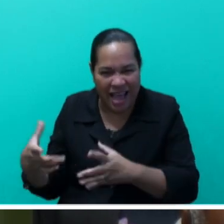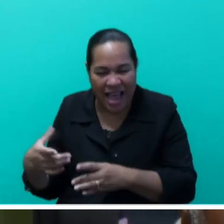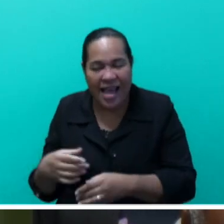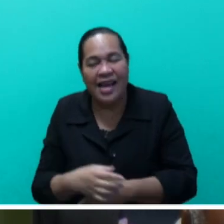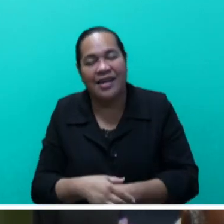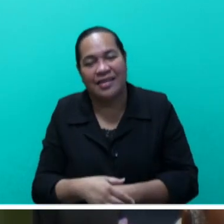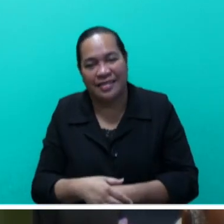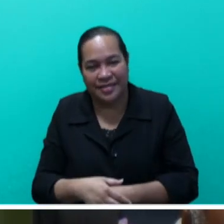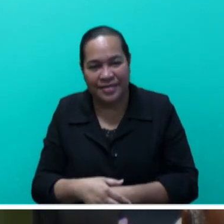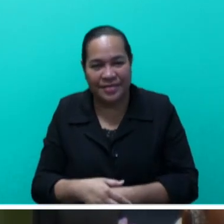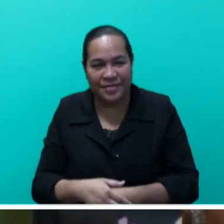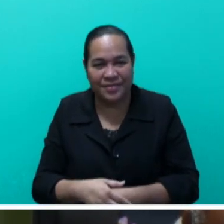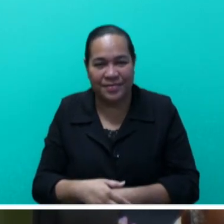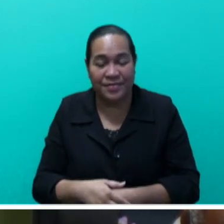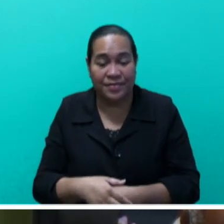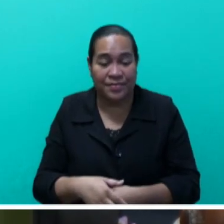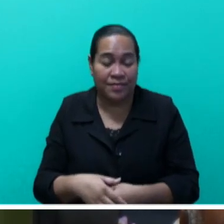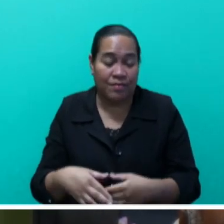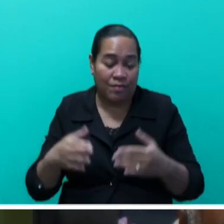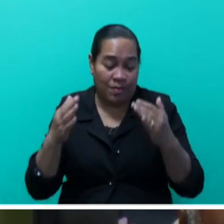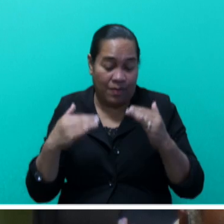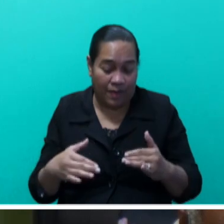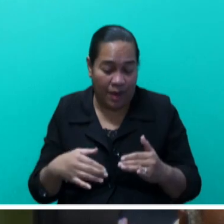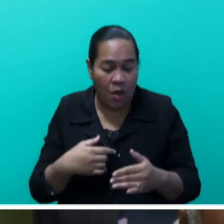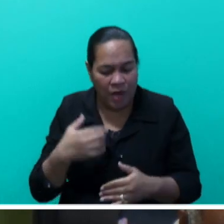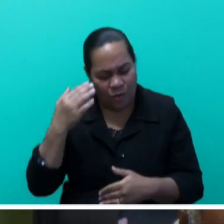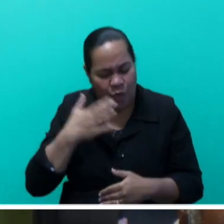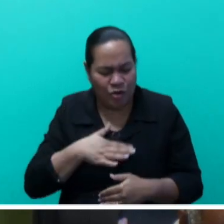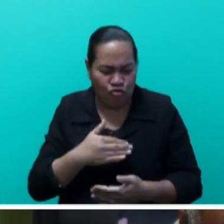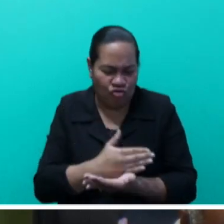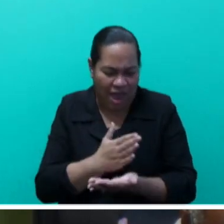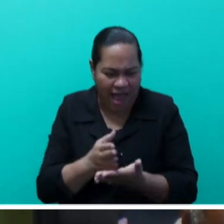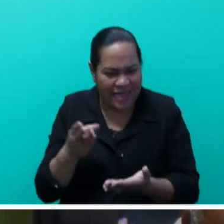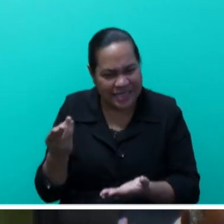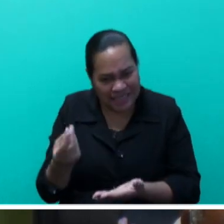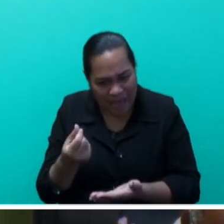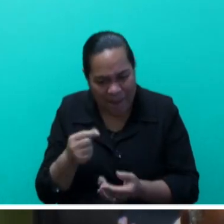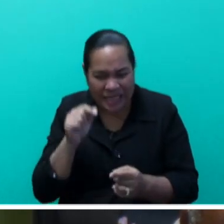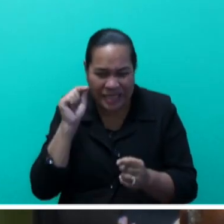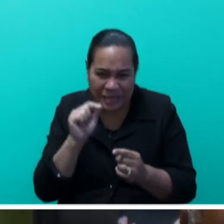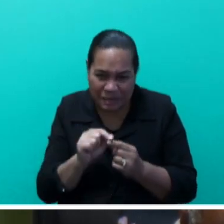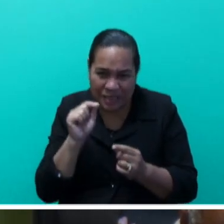well. In terms of just, I thought we'd just share some specific